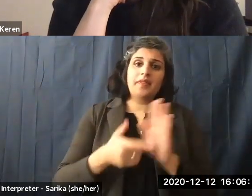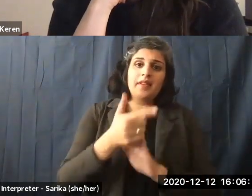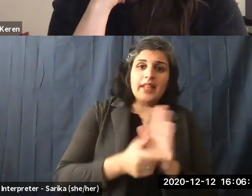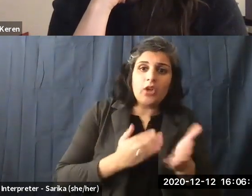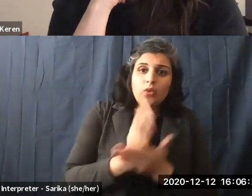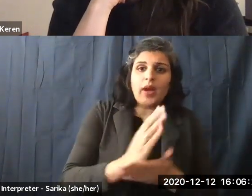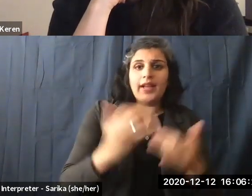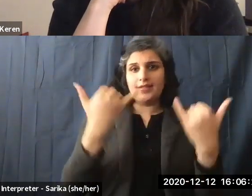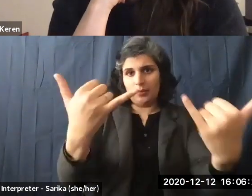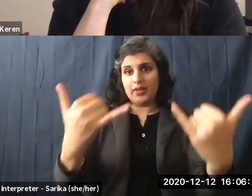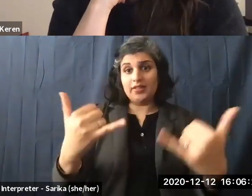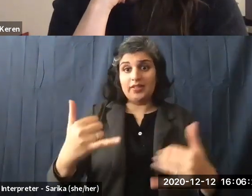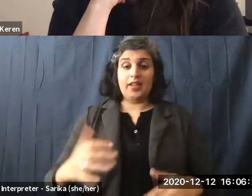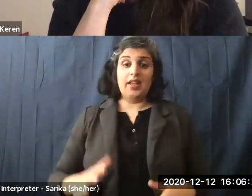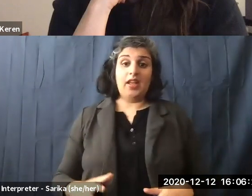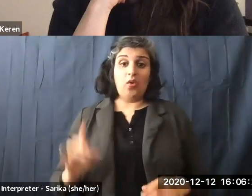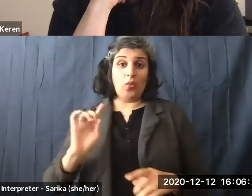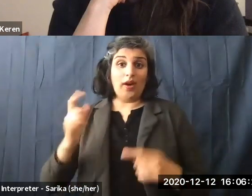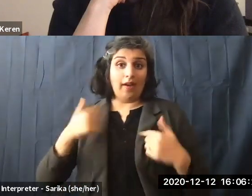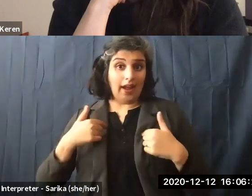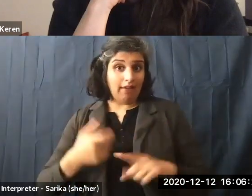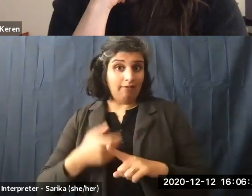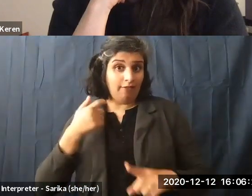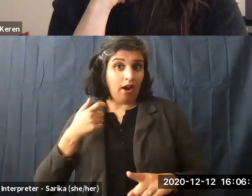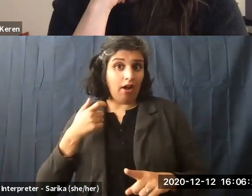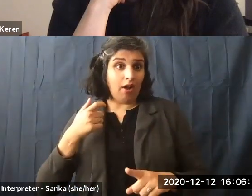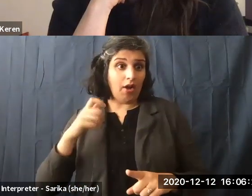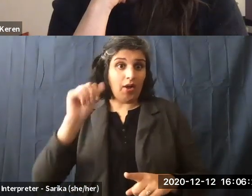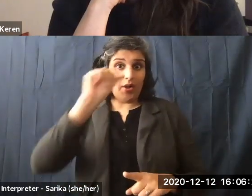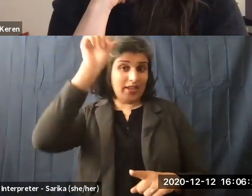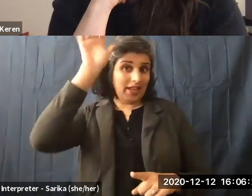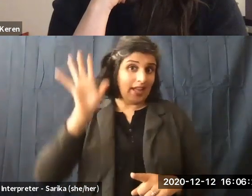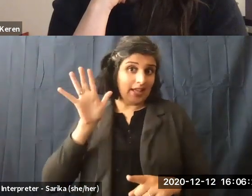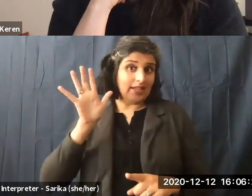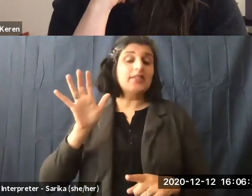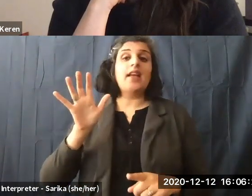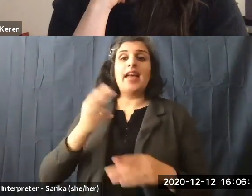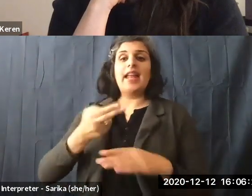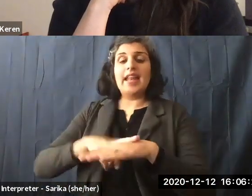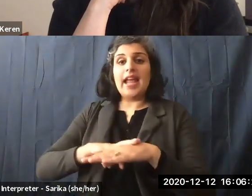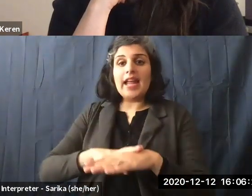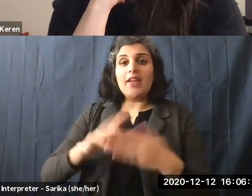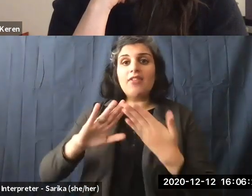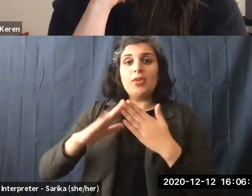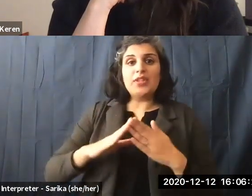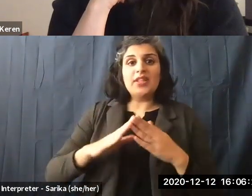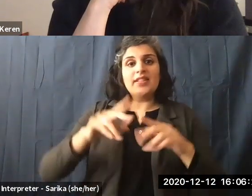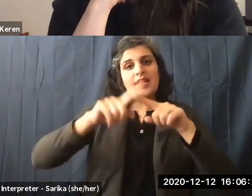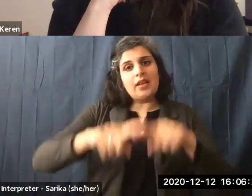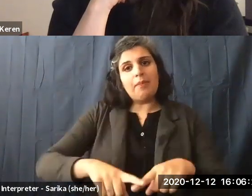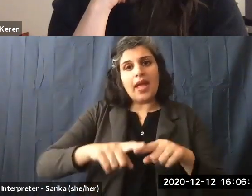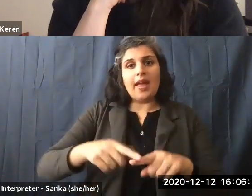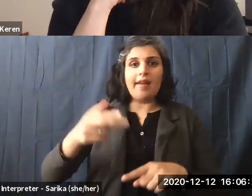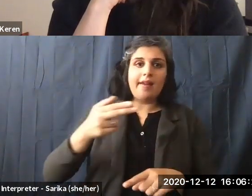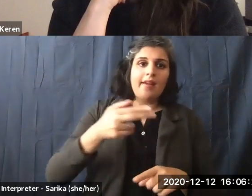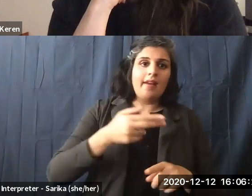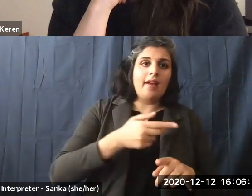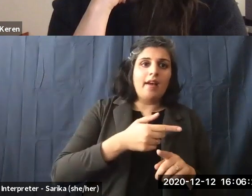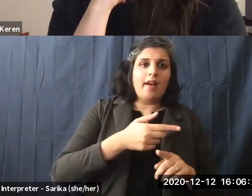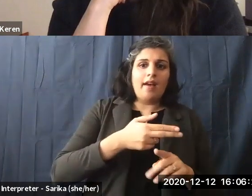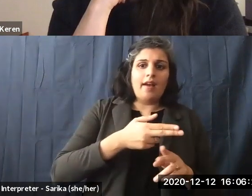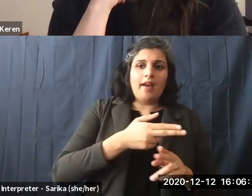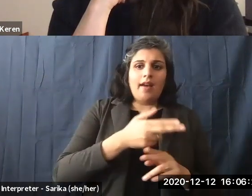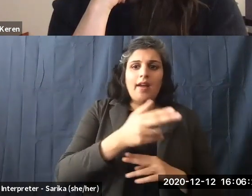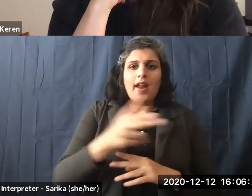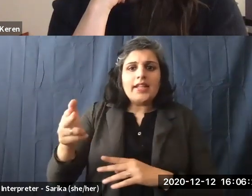where I'm from, know, a major issue is native communities that depend on hunting and fishing. And, you know, those rights are